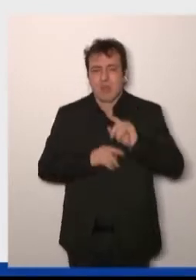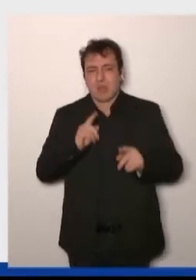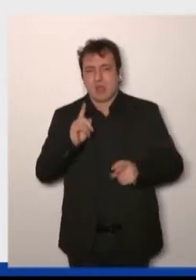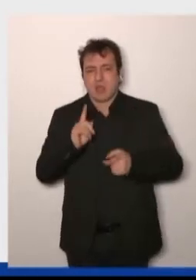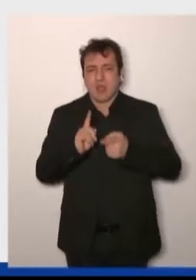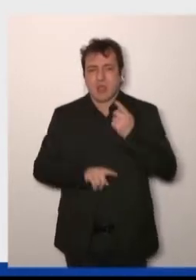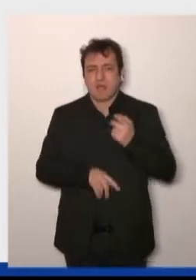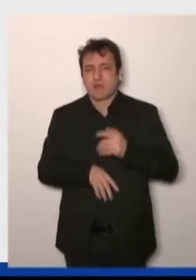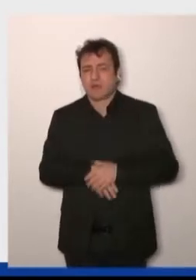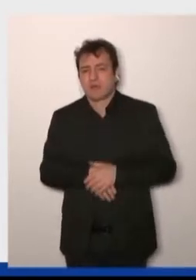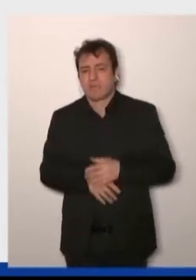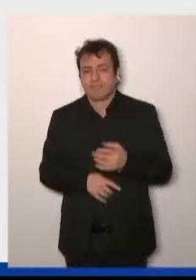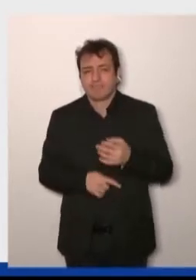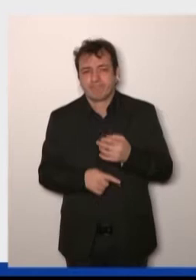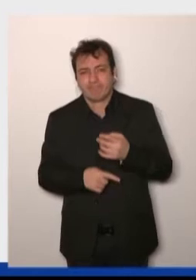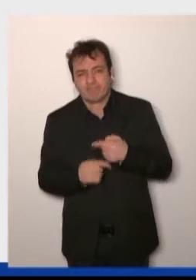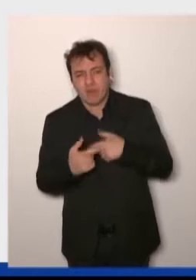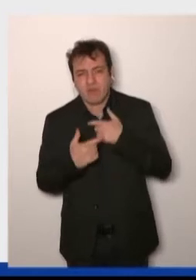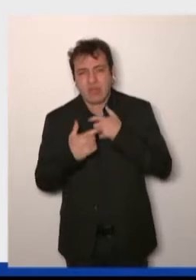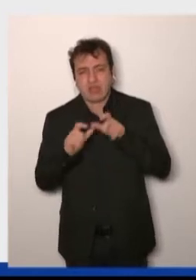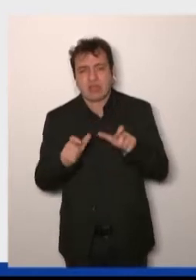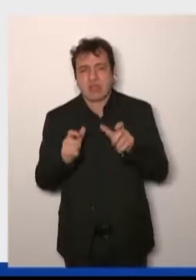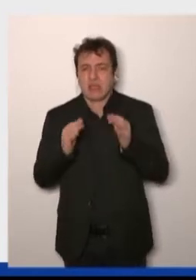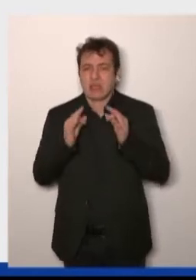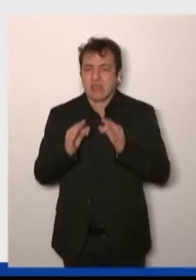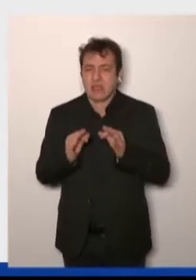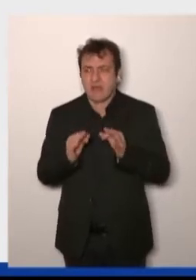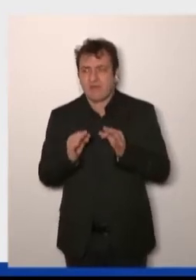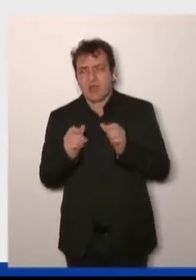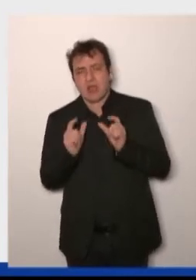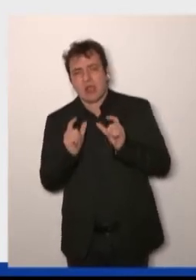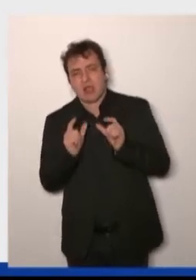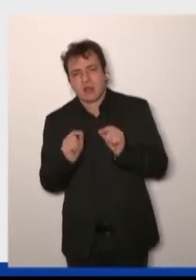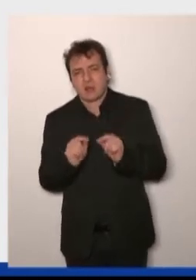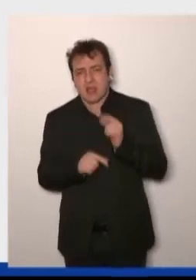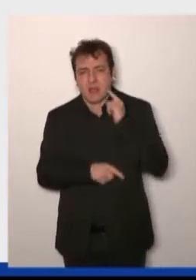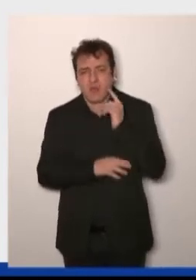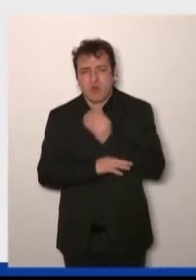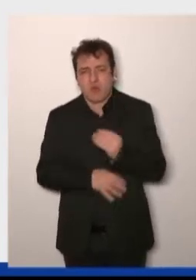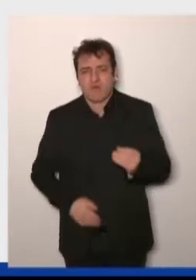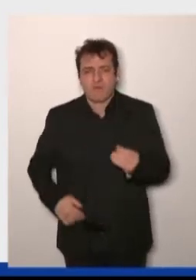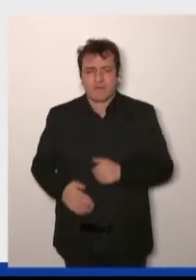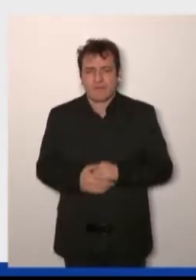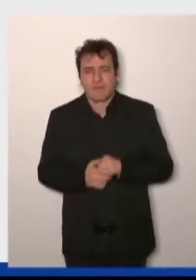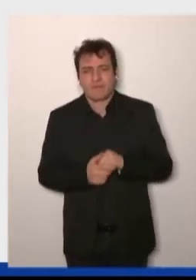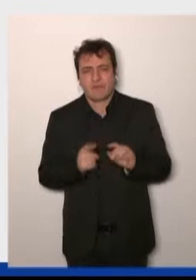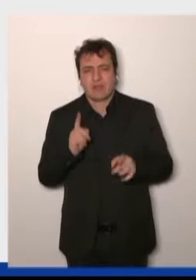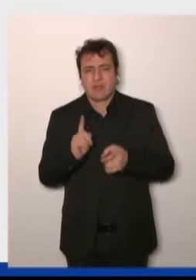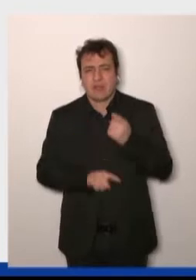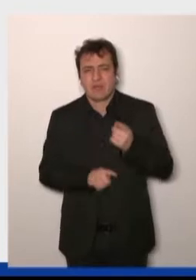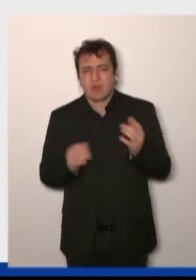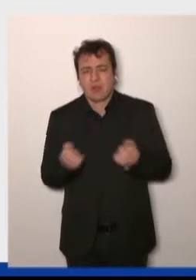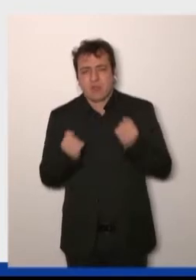face, followed by the how, exemplified by certain concrete activities we support and initiate at the EMA